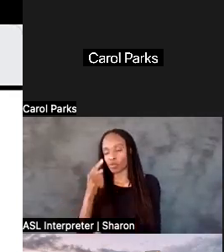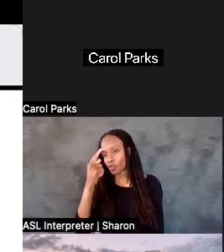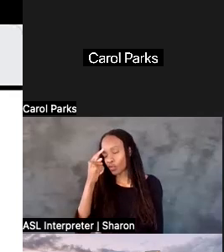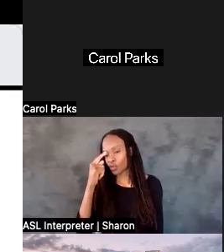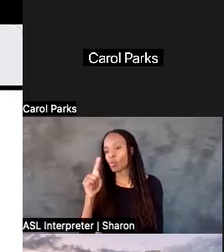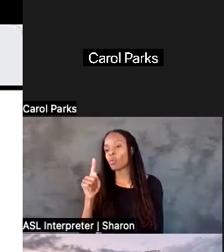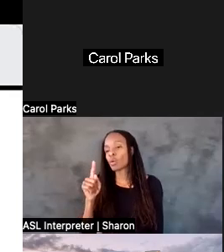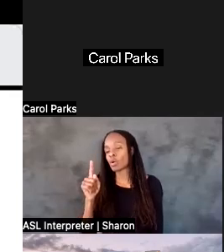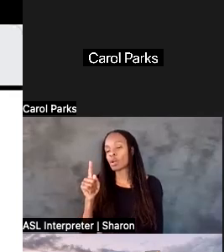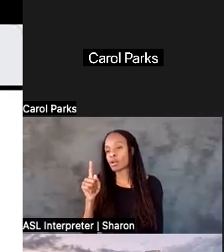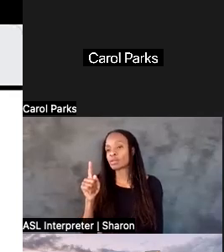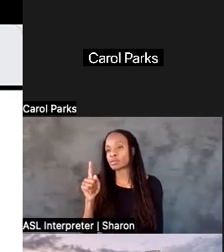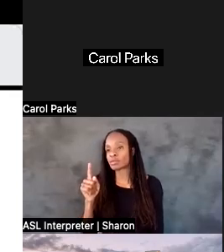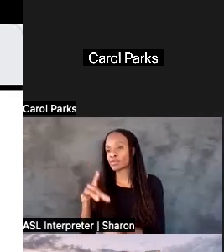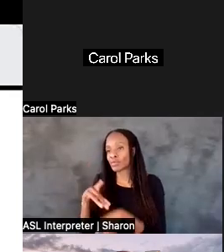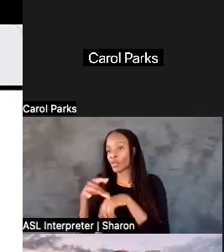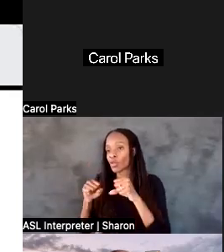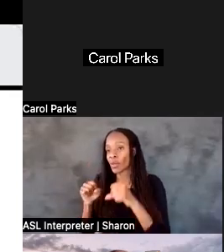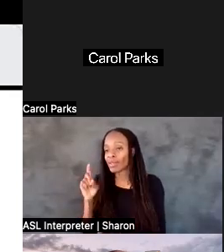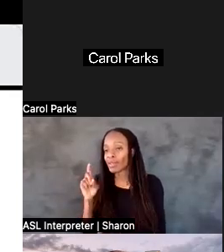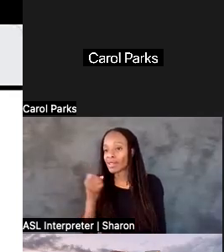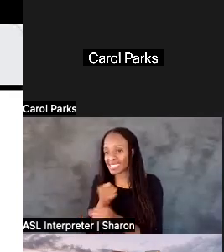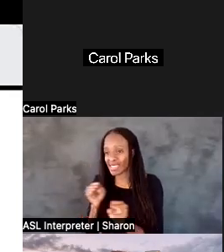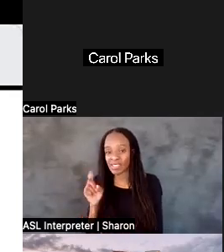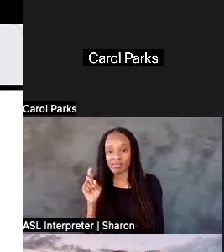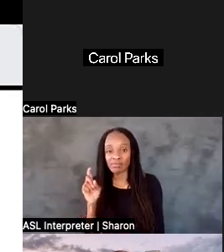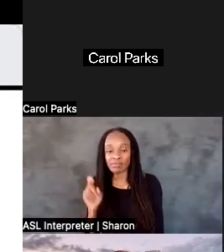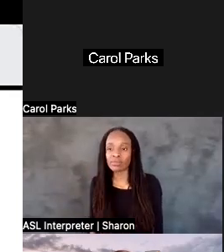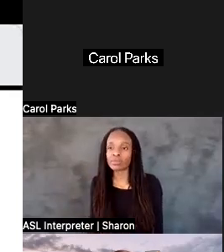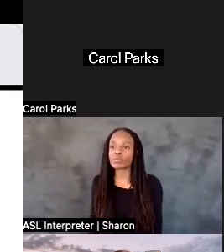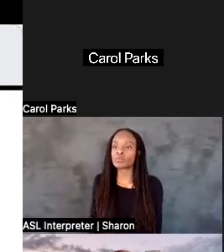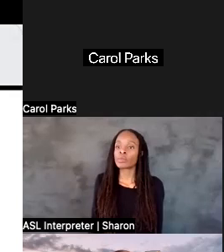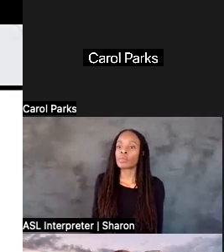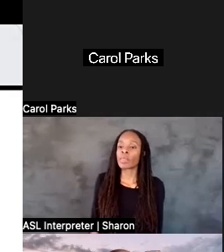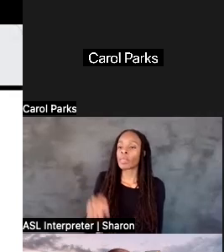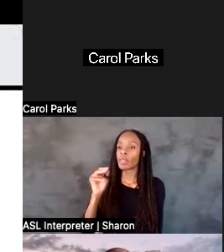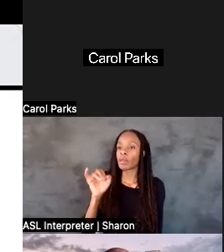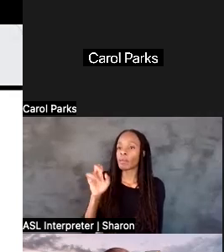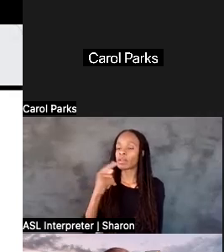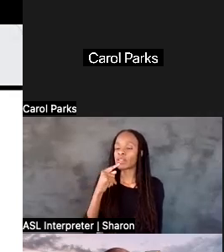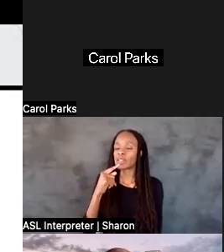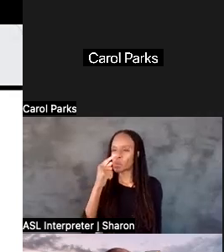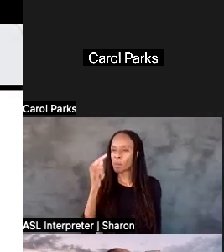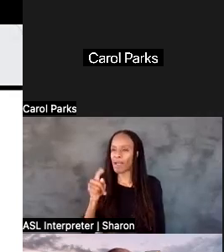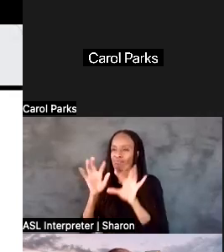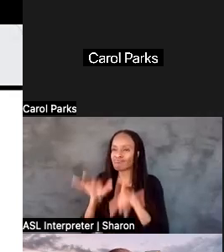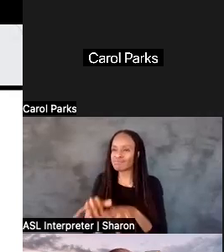preventing for earthquake for safety wise? If you could put that request in an email to us at